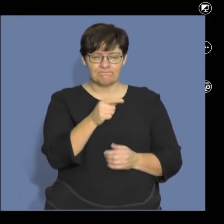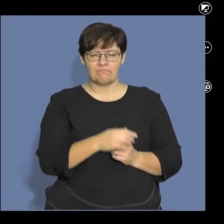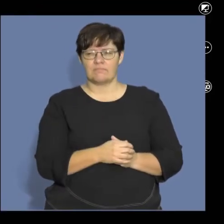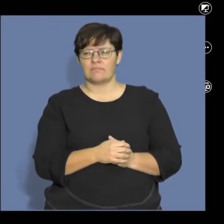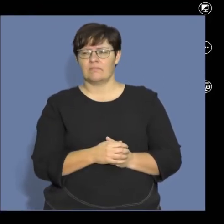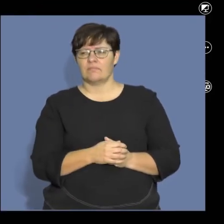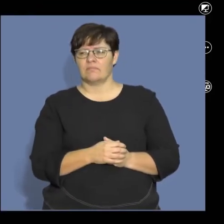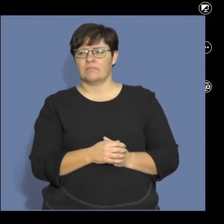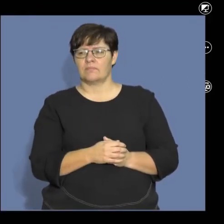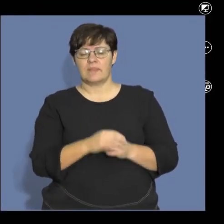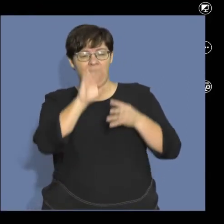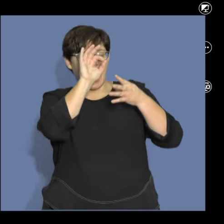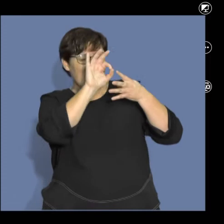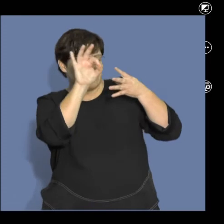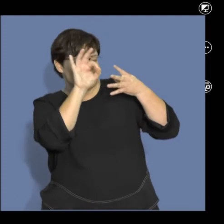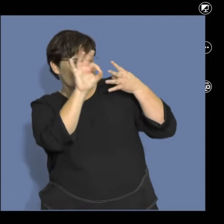Parameters are